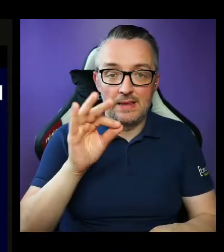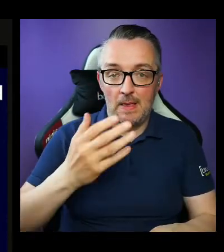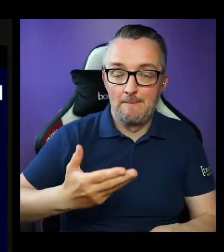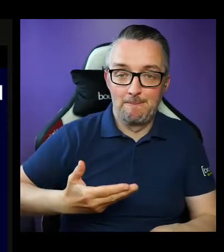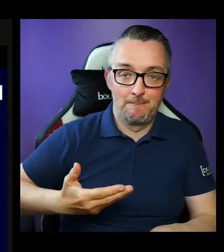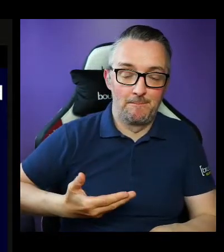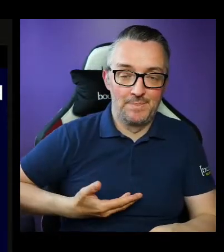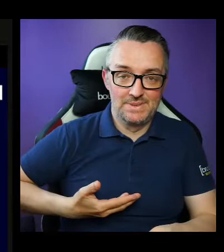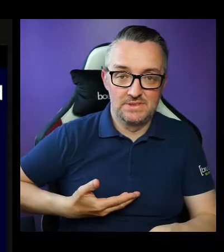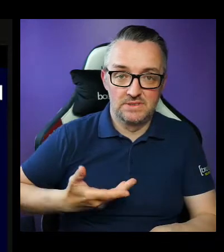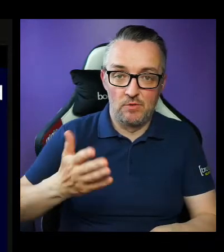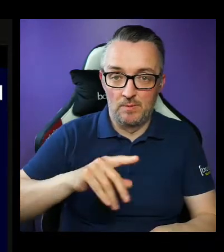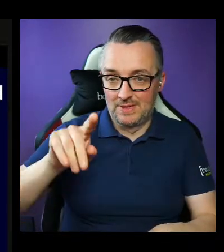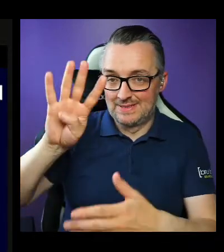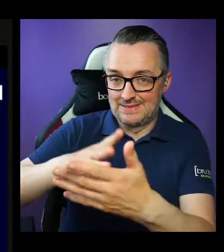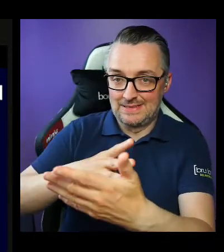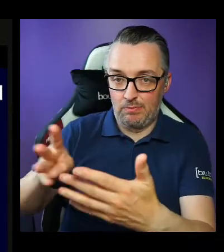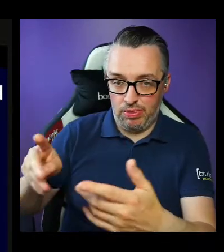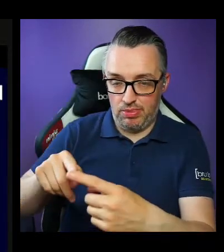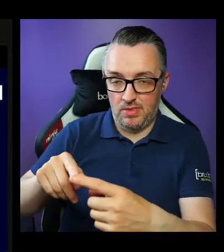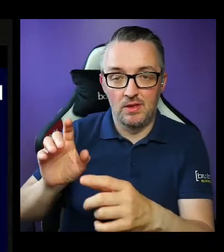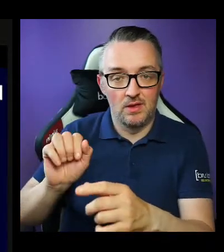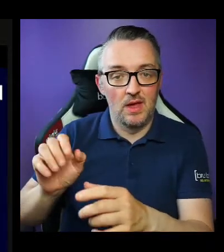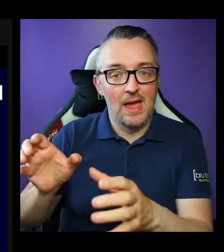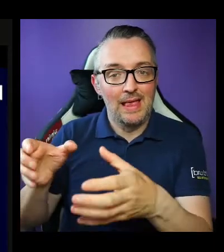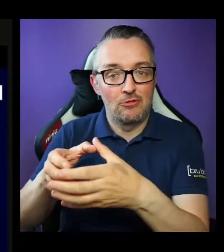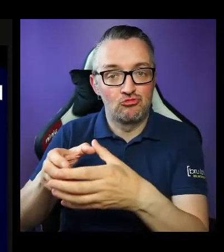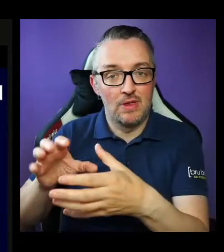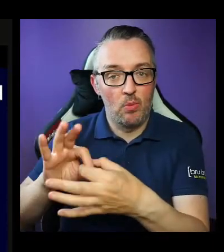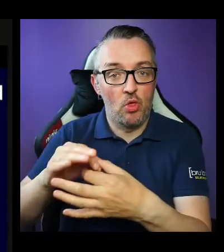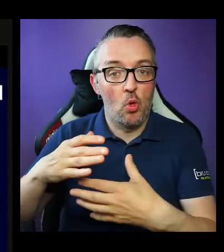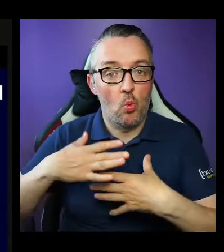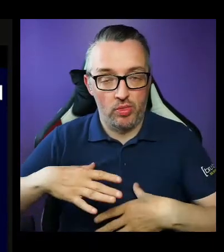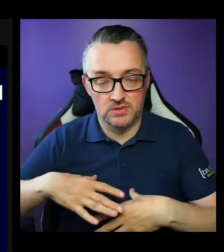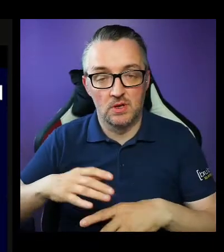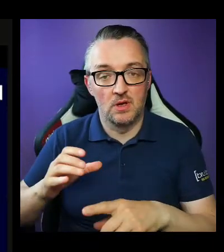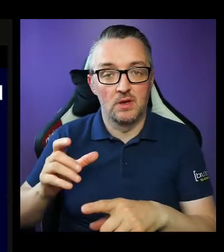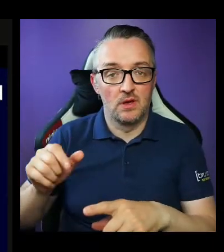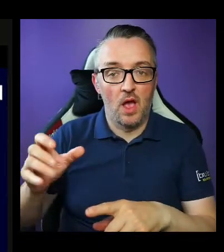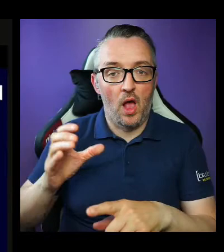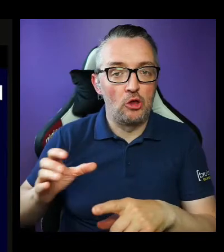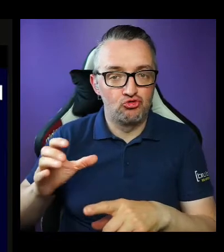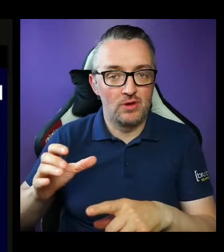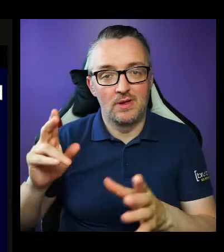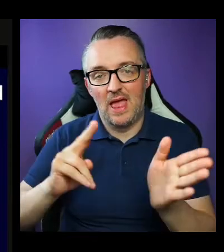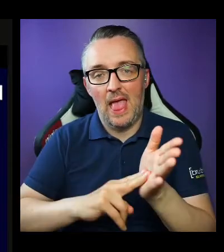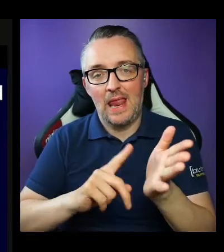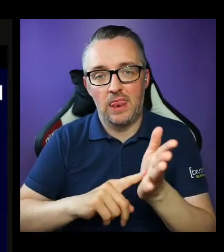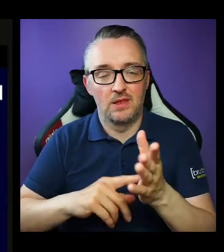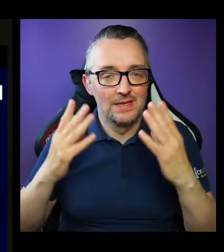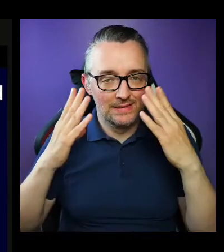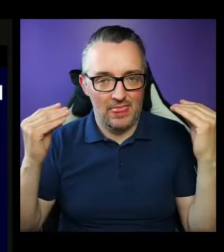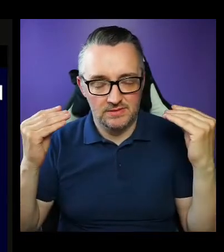our table where the category is clothes, the country is NL,